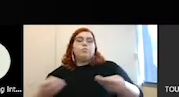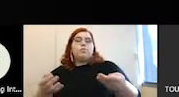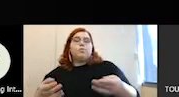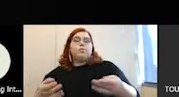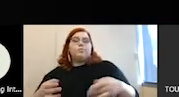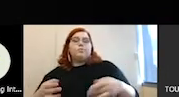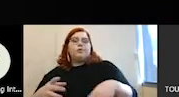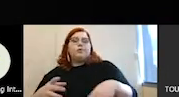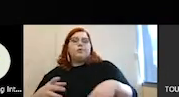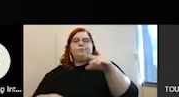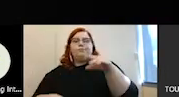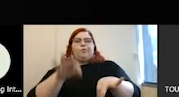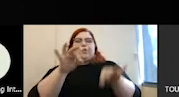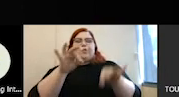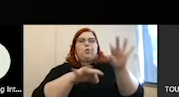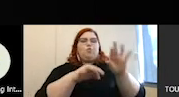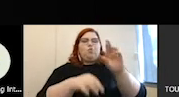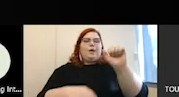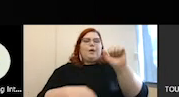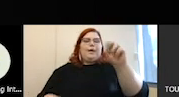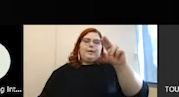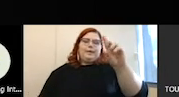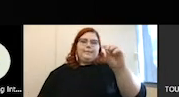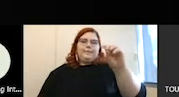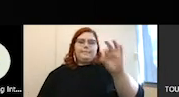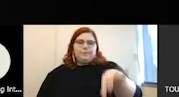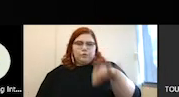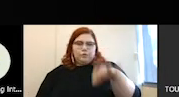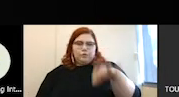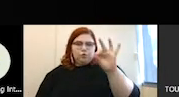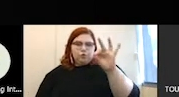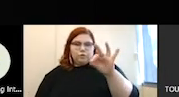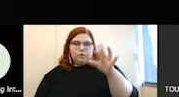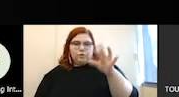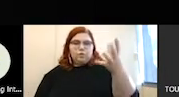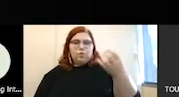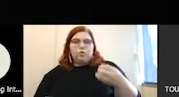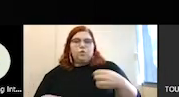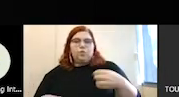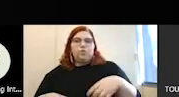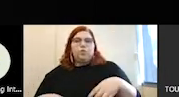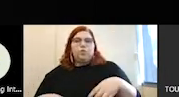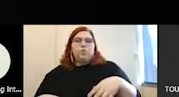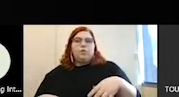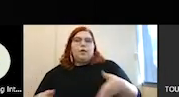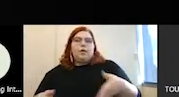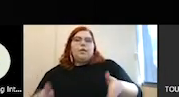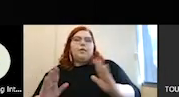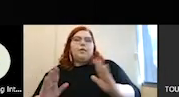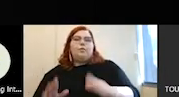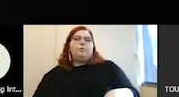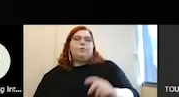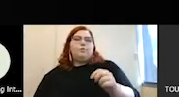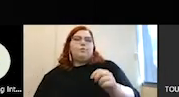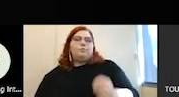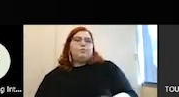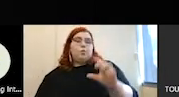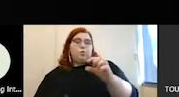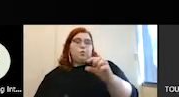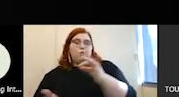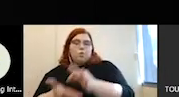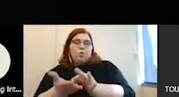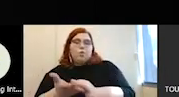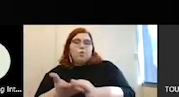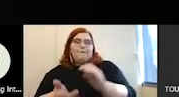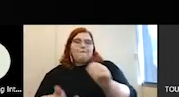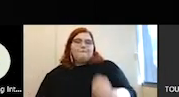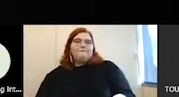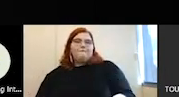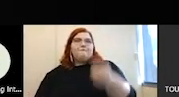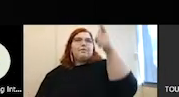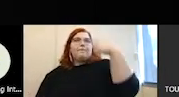say that, for example, you want to give the reader the option of flipping a coin. Is it heads or tails? And you want to make it so that whenever the